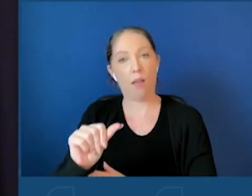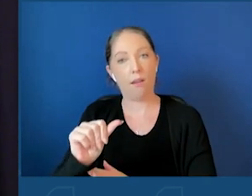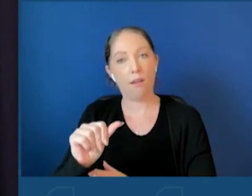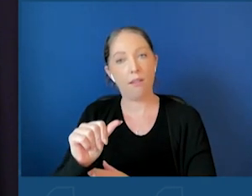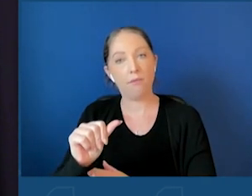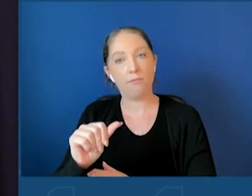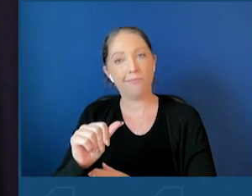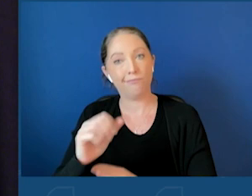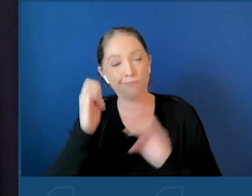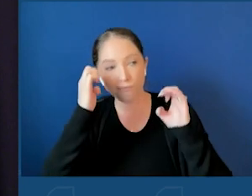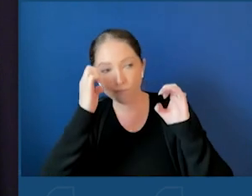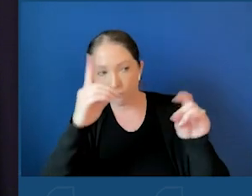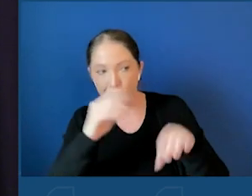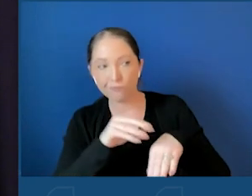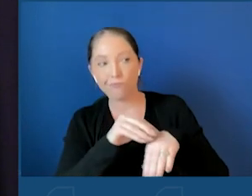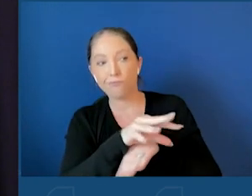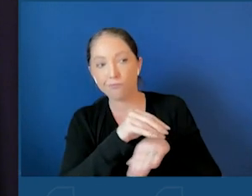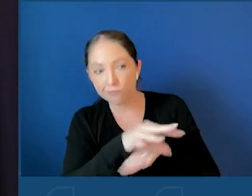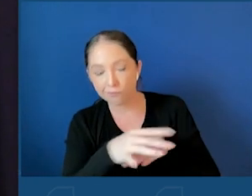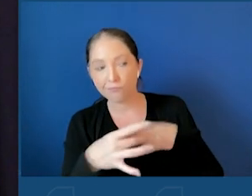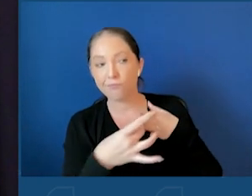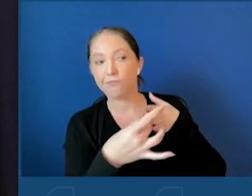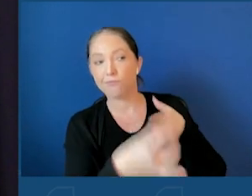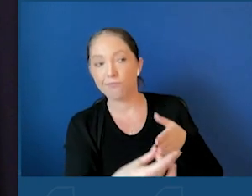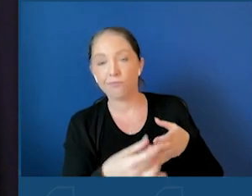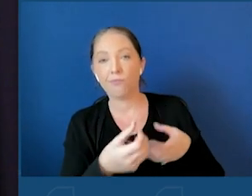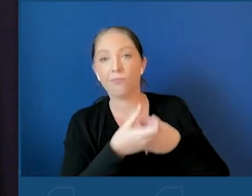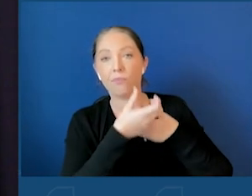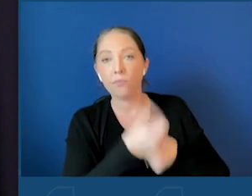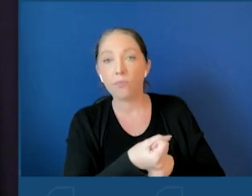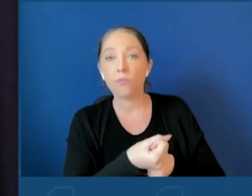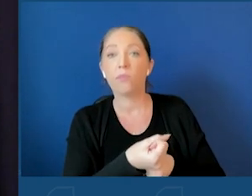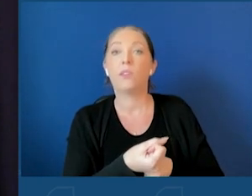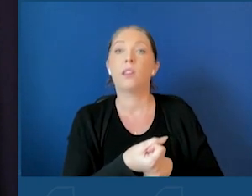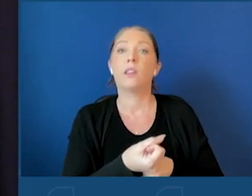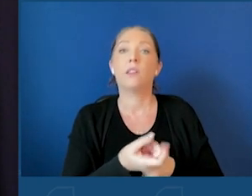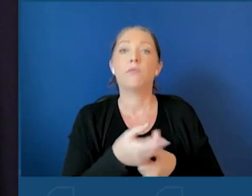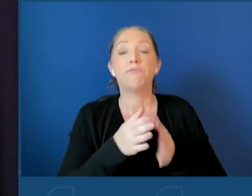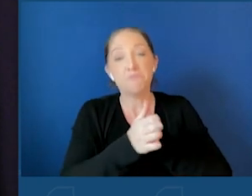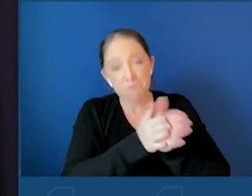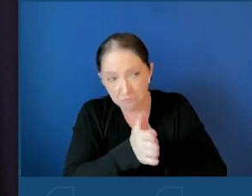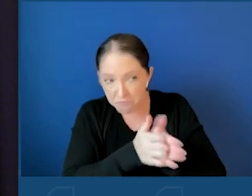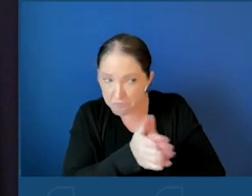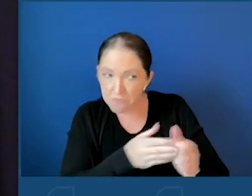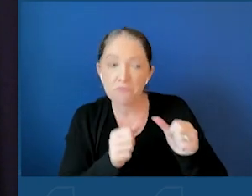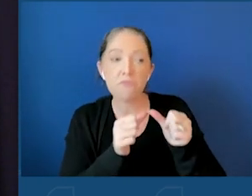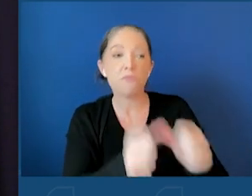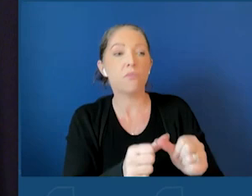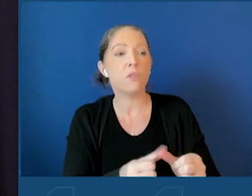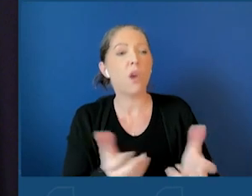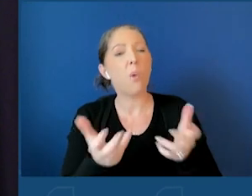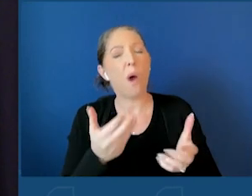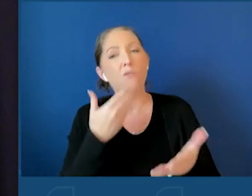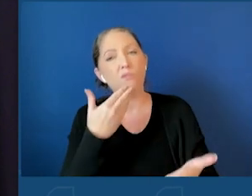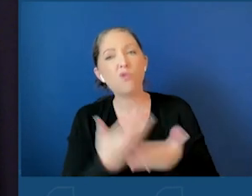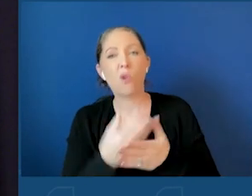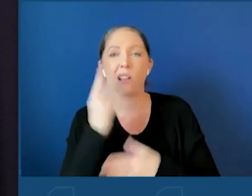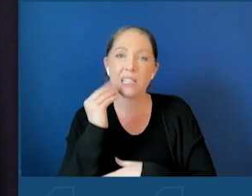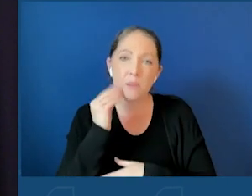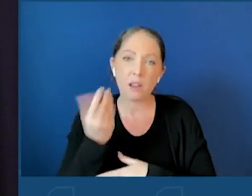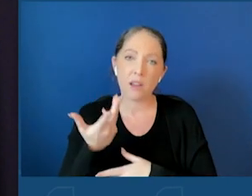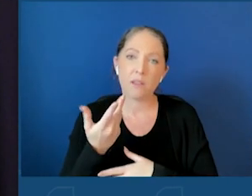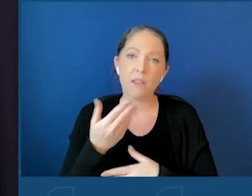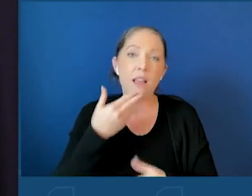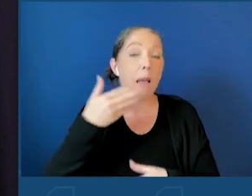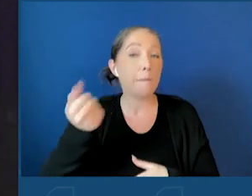that information, that confidence to keep them motivated so they do have a better overall experience, but also have a better birth outcomes.